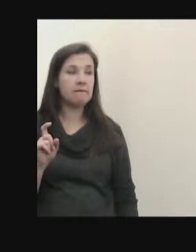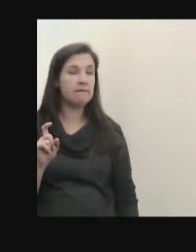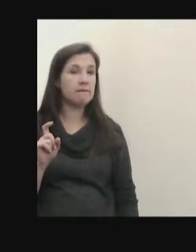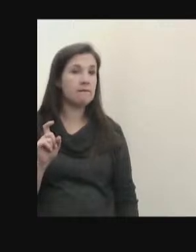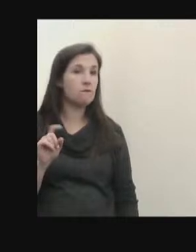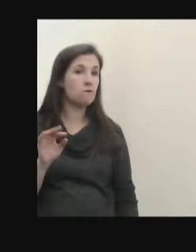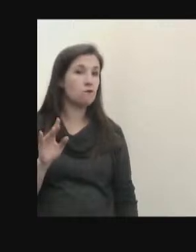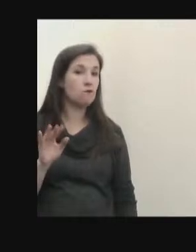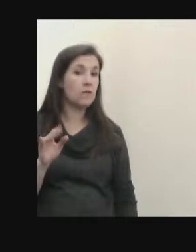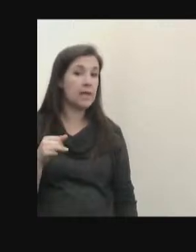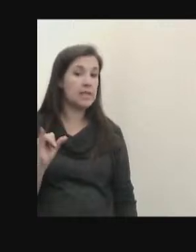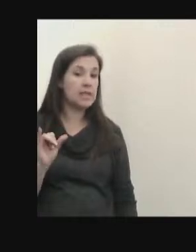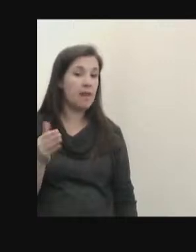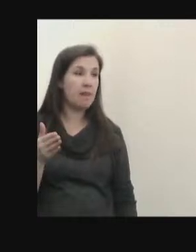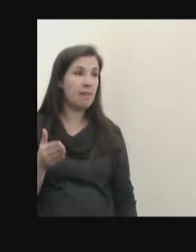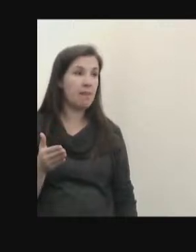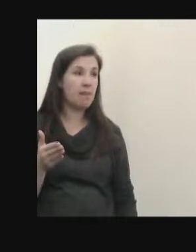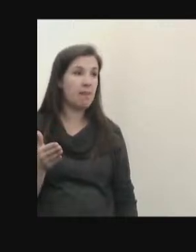Still there, Tom?